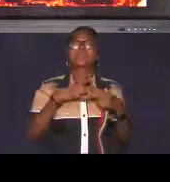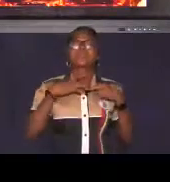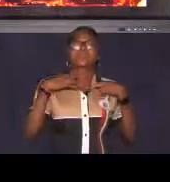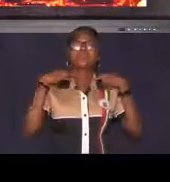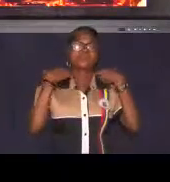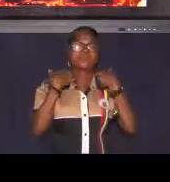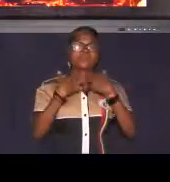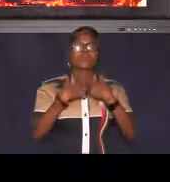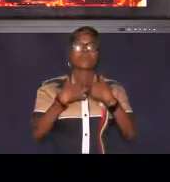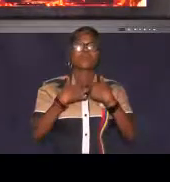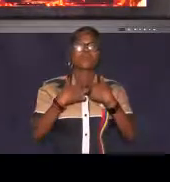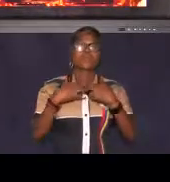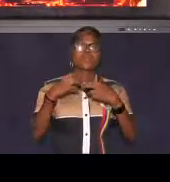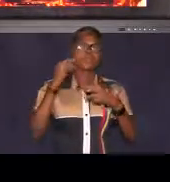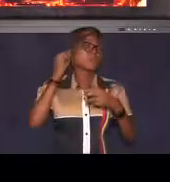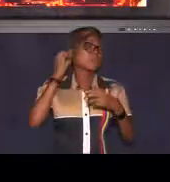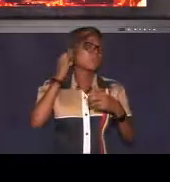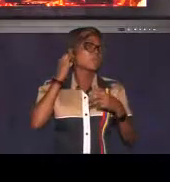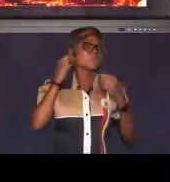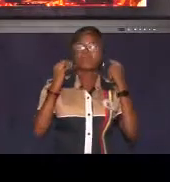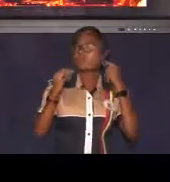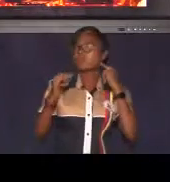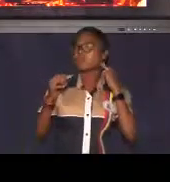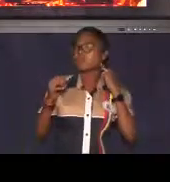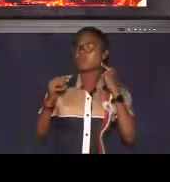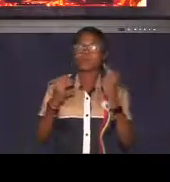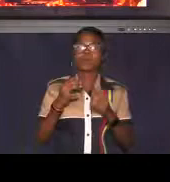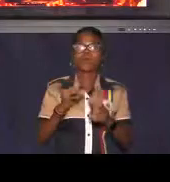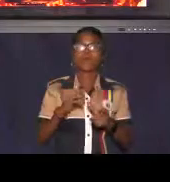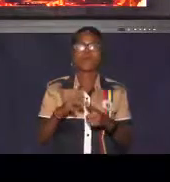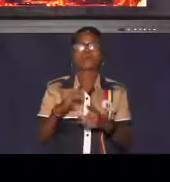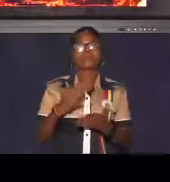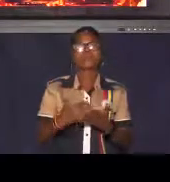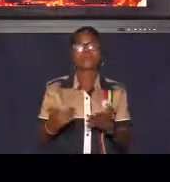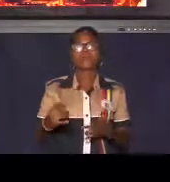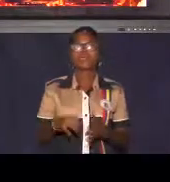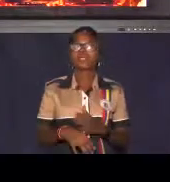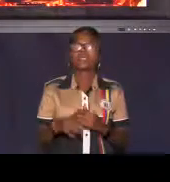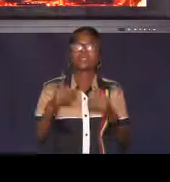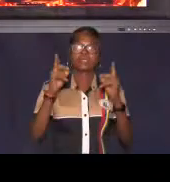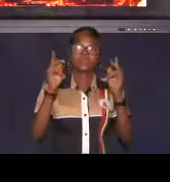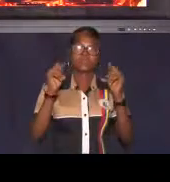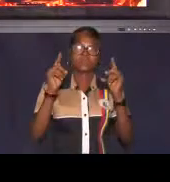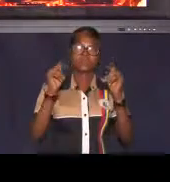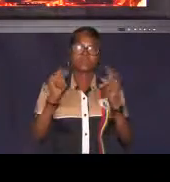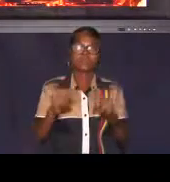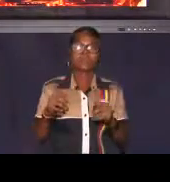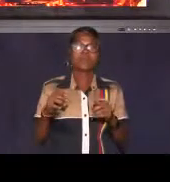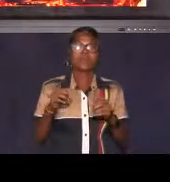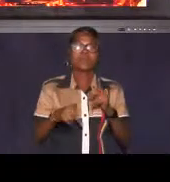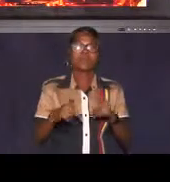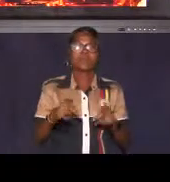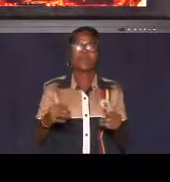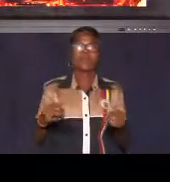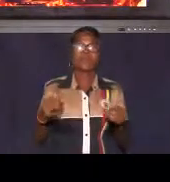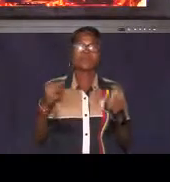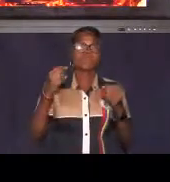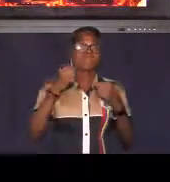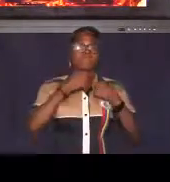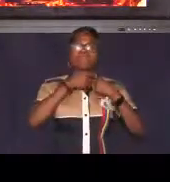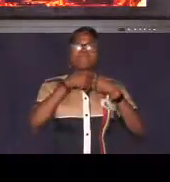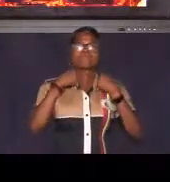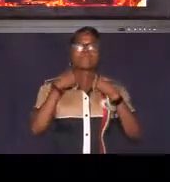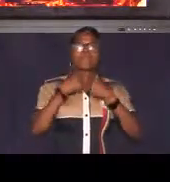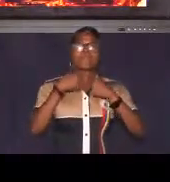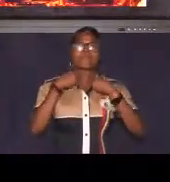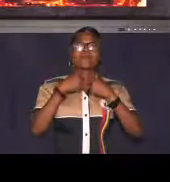see some women or your mom or somebody maybe on television seeing people wearing jewelries. They